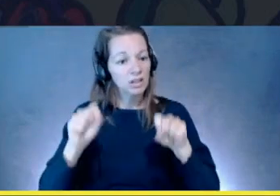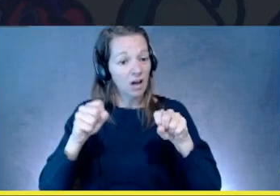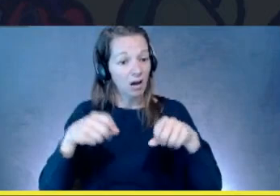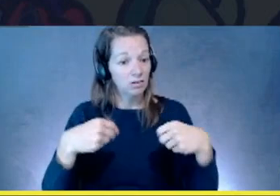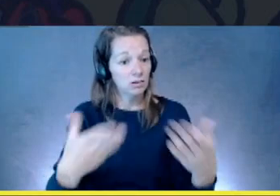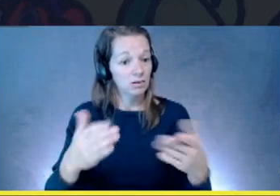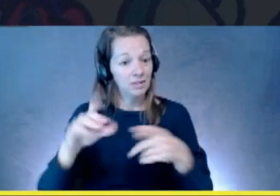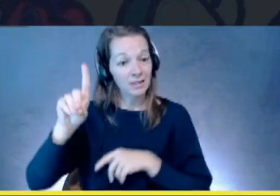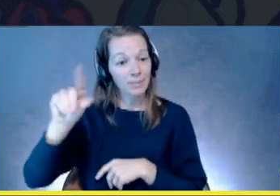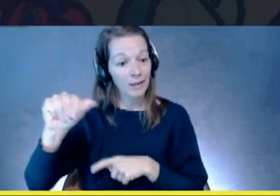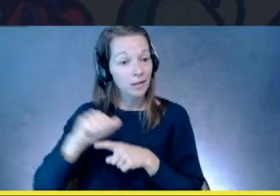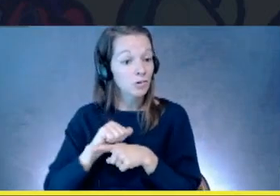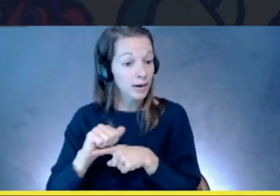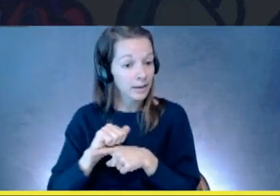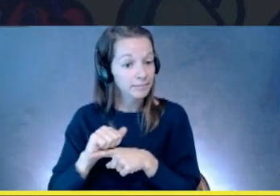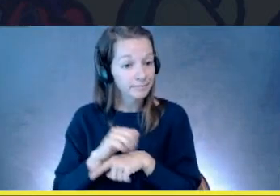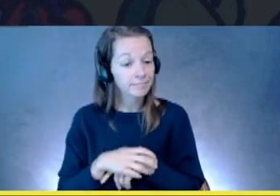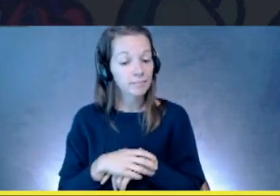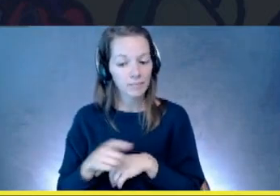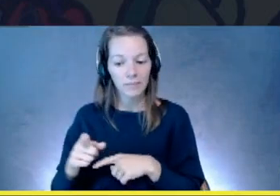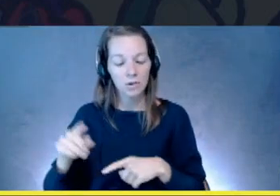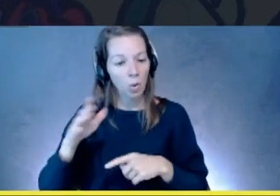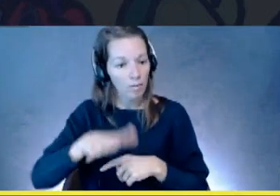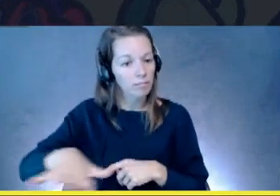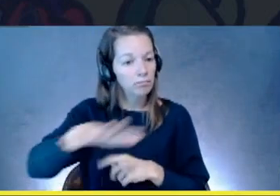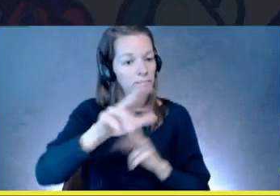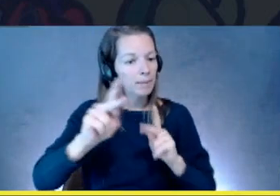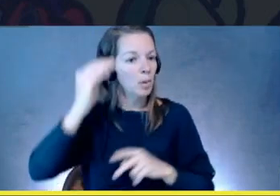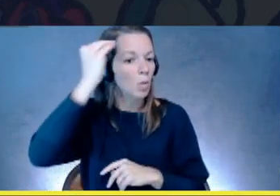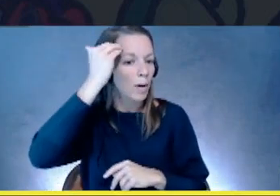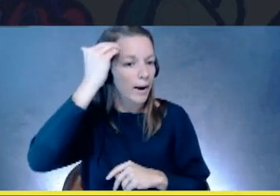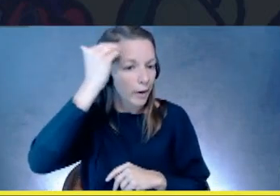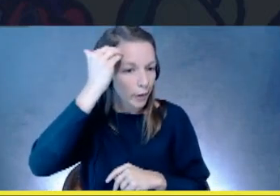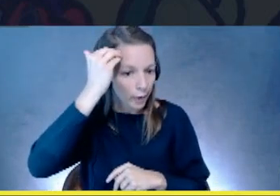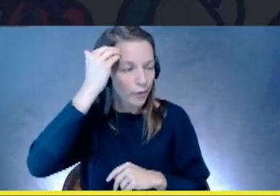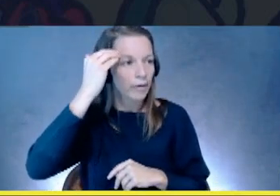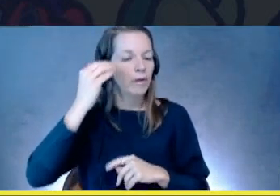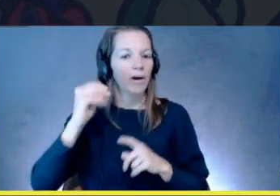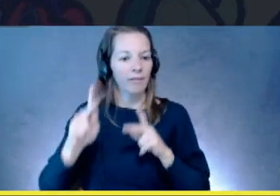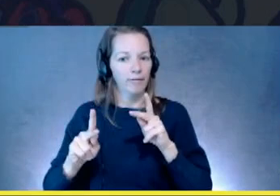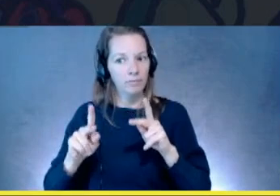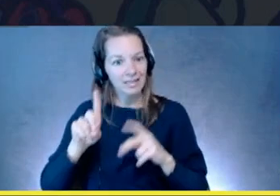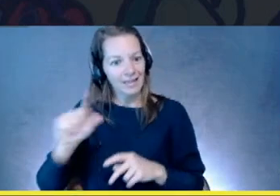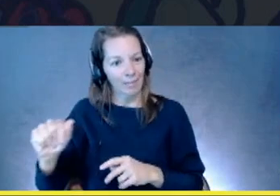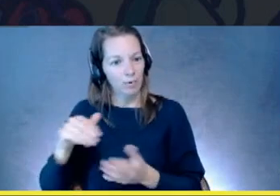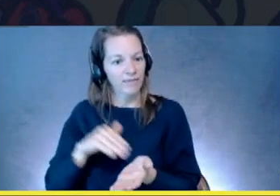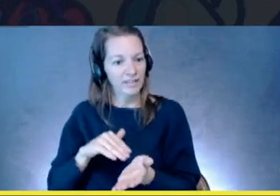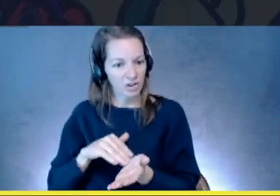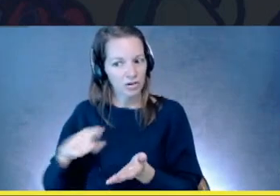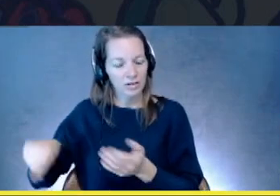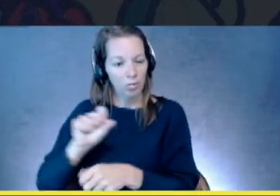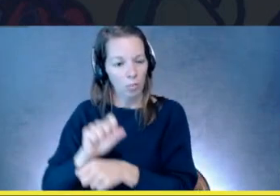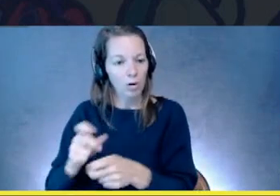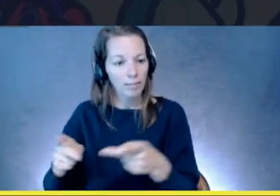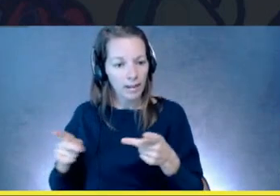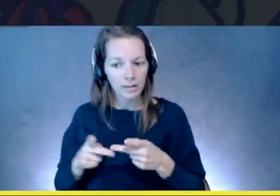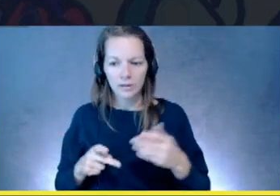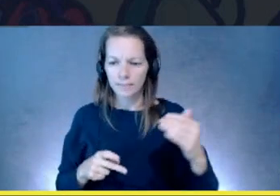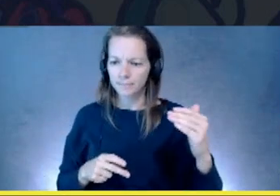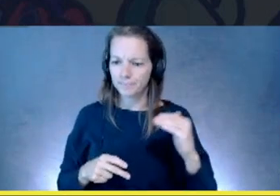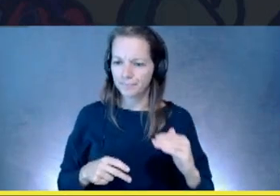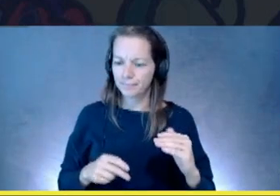of the value and the benefits of having disabled physicians in the workplace. Increase efforts